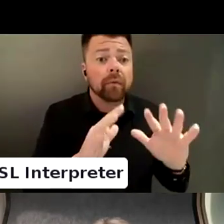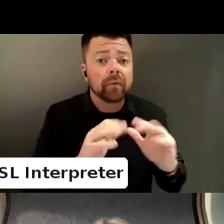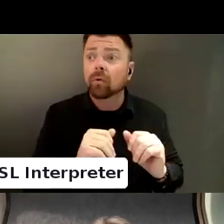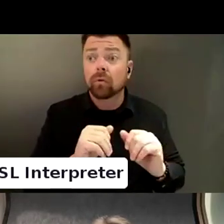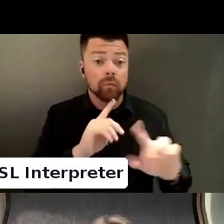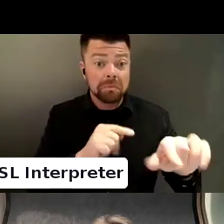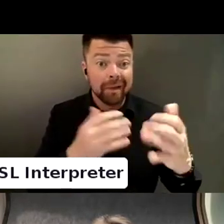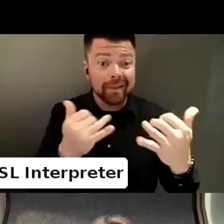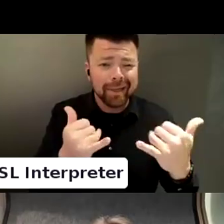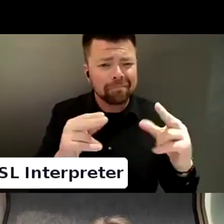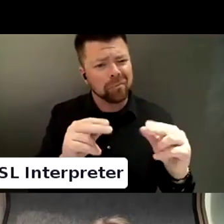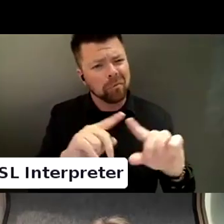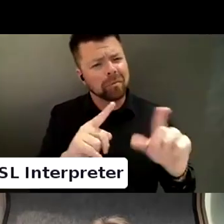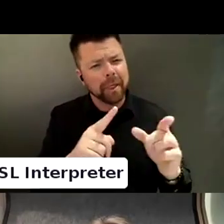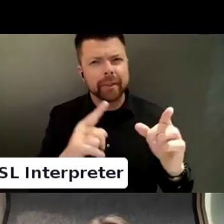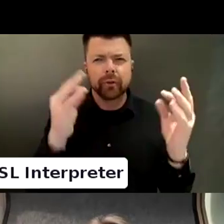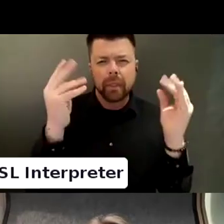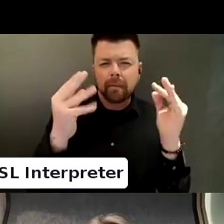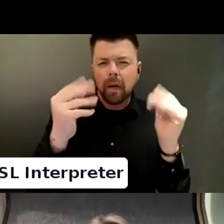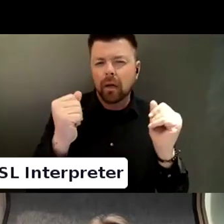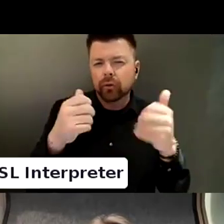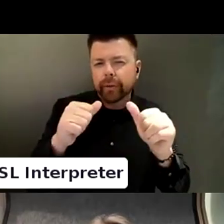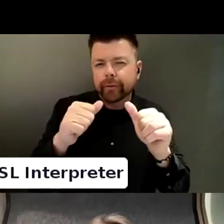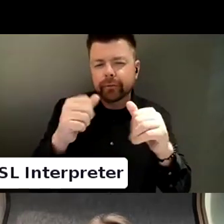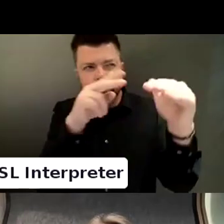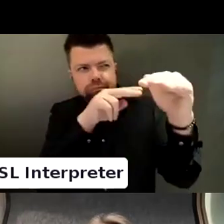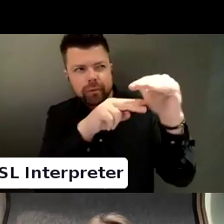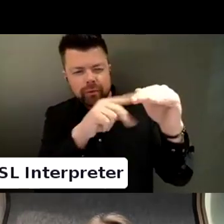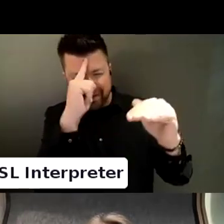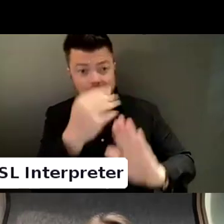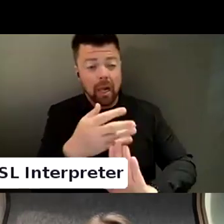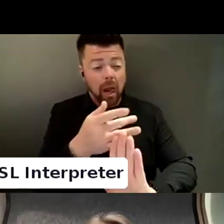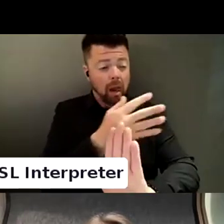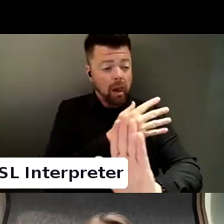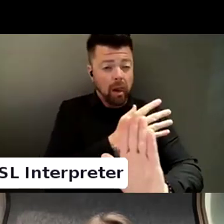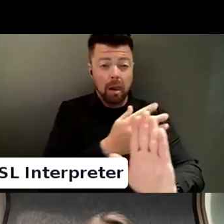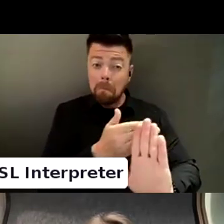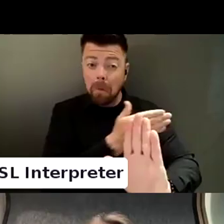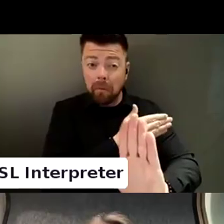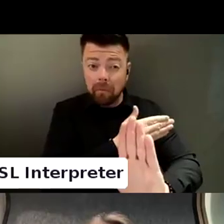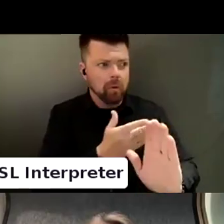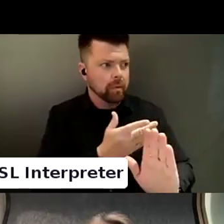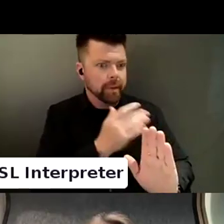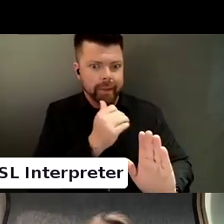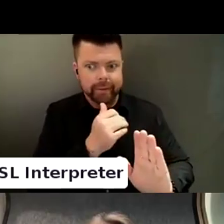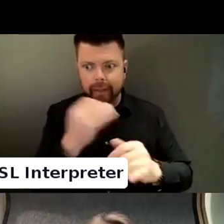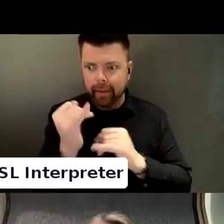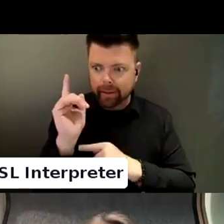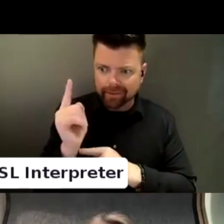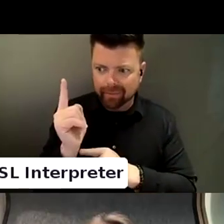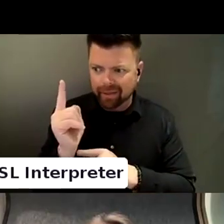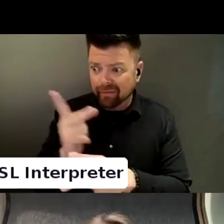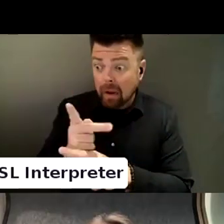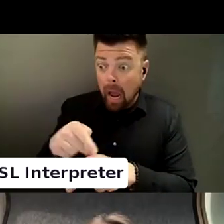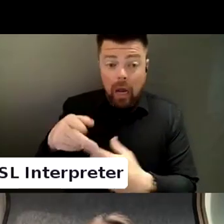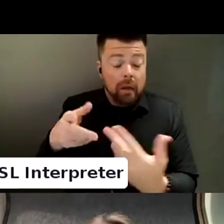the fact that you're thinking about it ahead of time and not on the day that it happens, that's wonderful. I'm going to switch gears